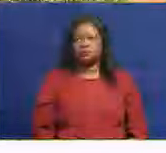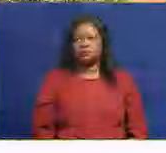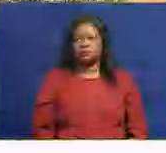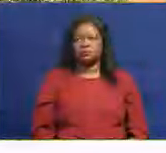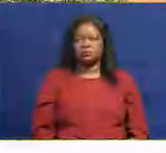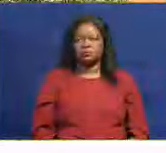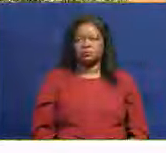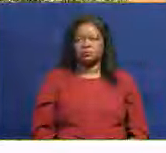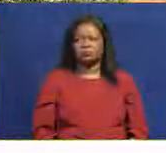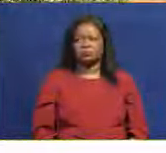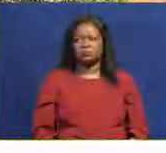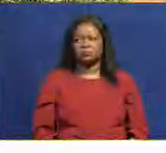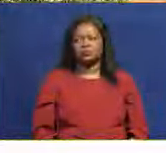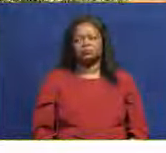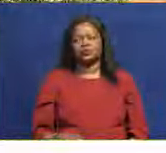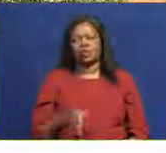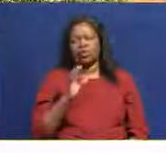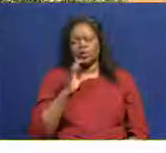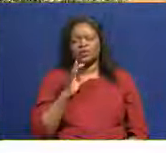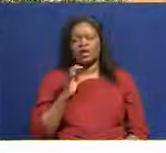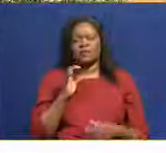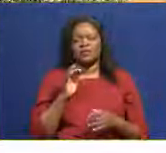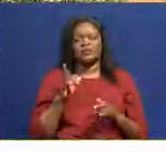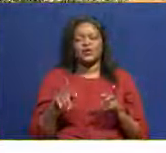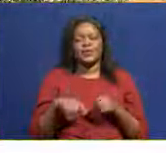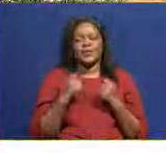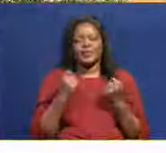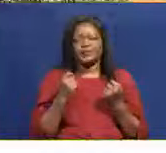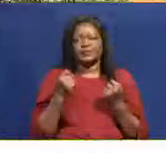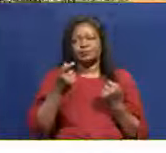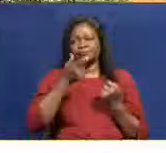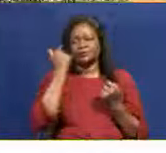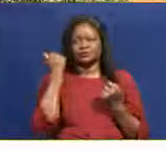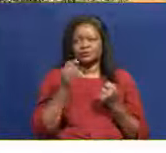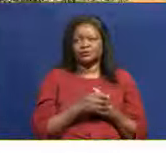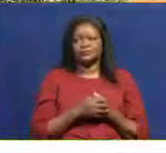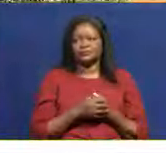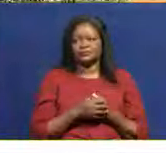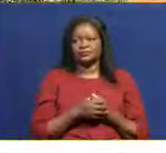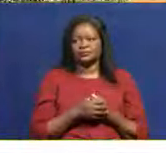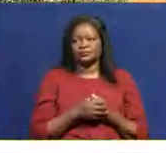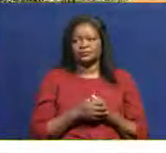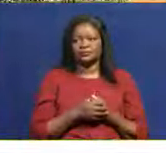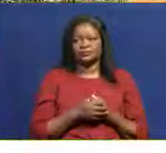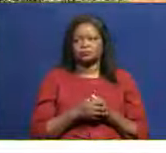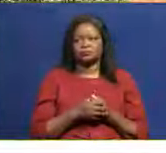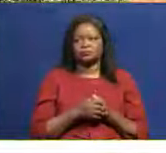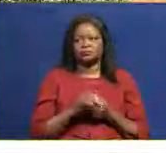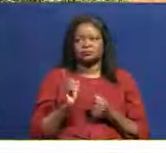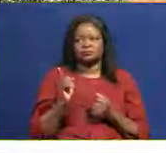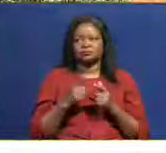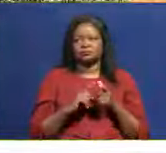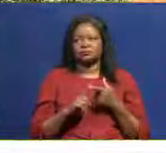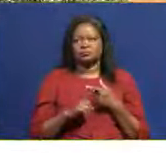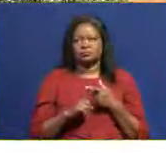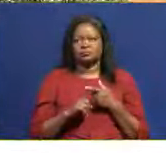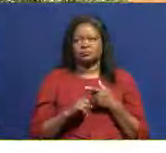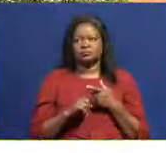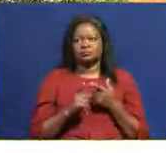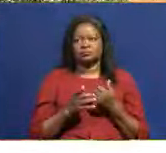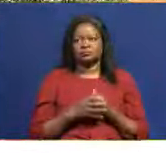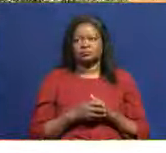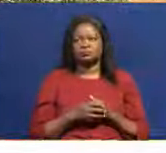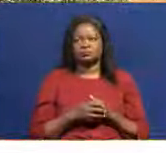Water aquifer might have broken, it might have cracked due to saturation of water aquifers, and some crevices has been